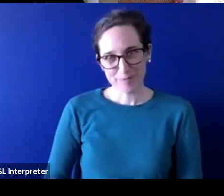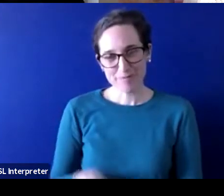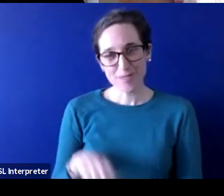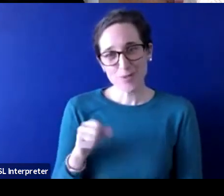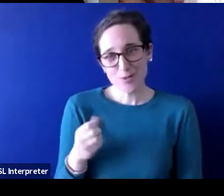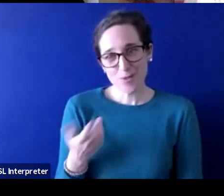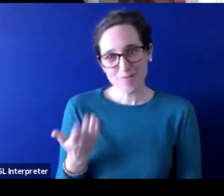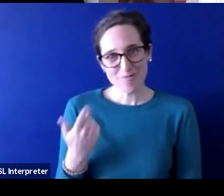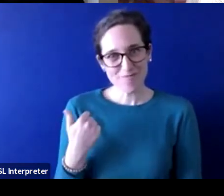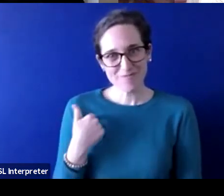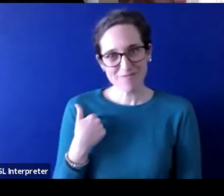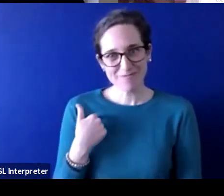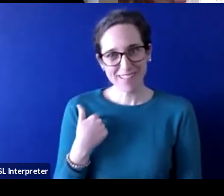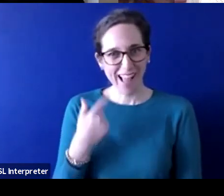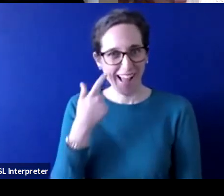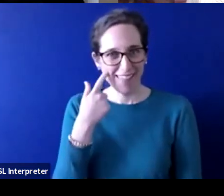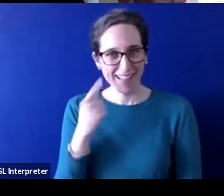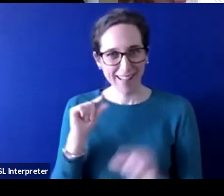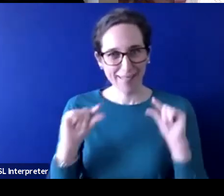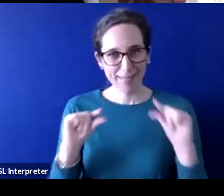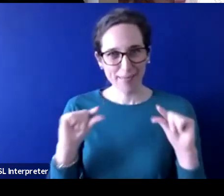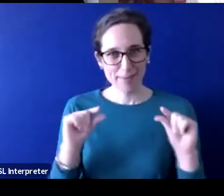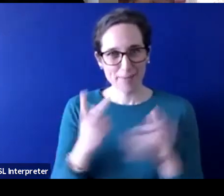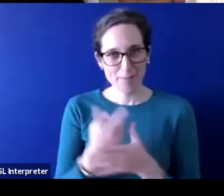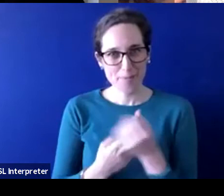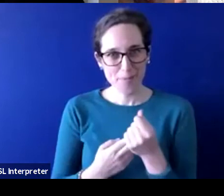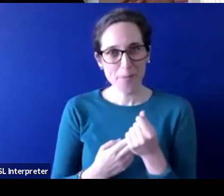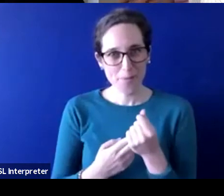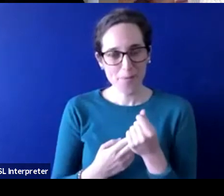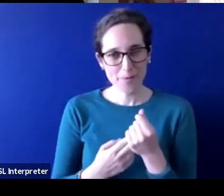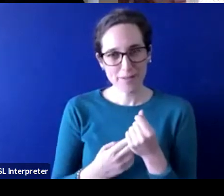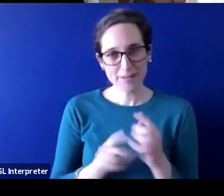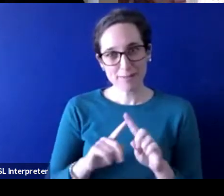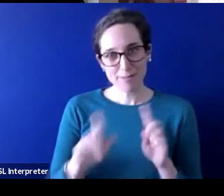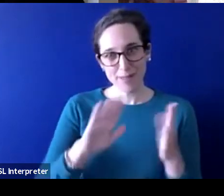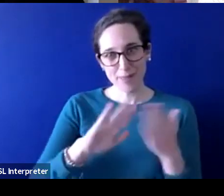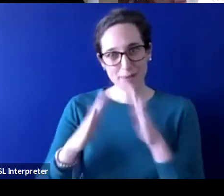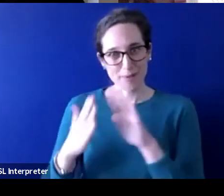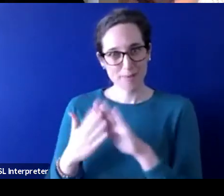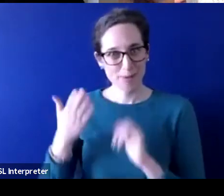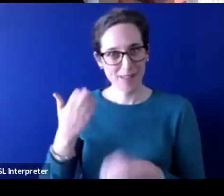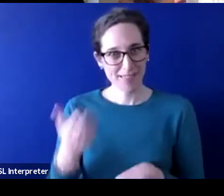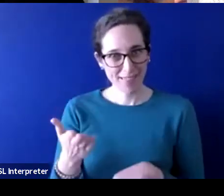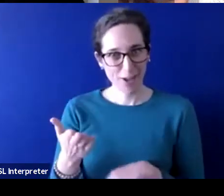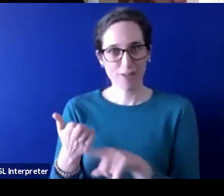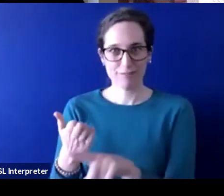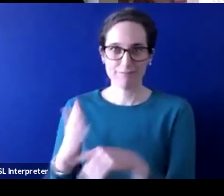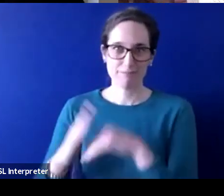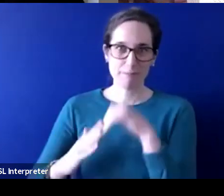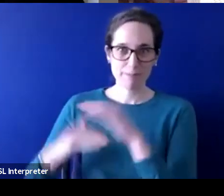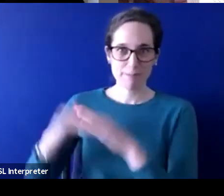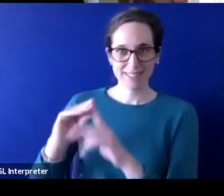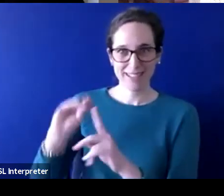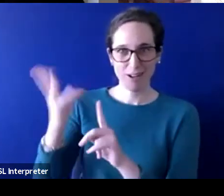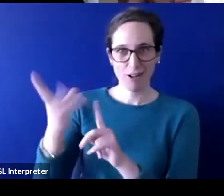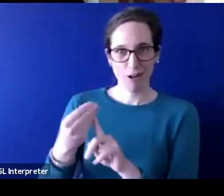say like it's probably a little bit of both, but I think that the community on there is building a culture that is